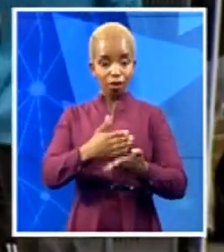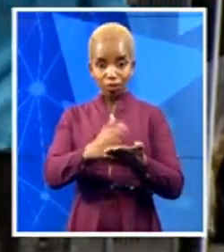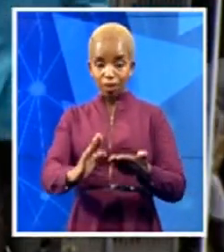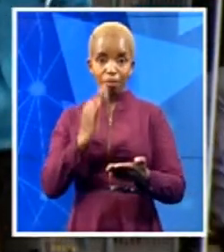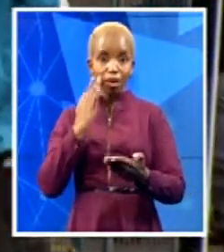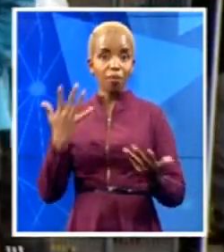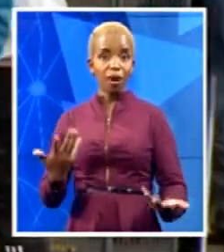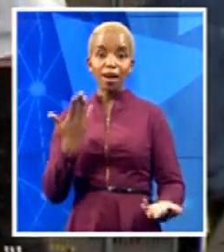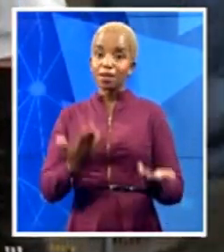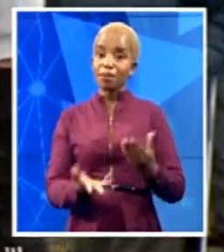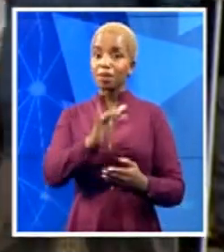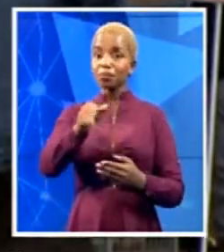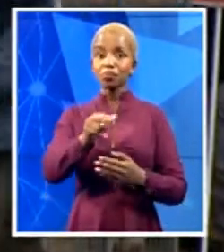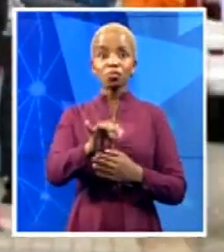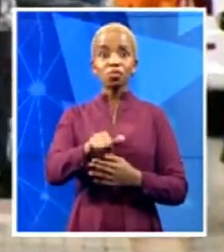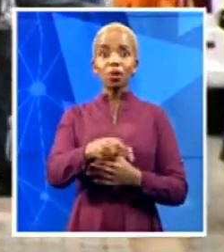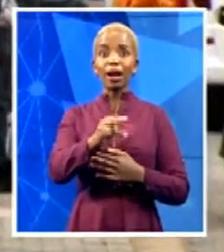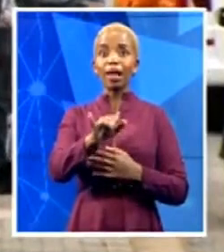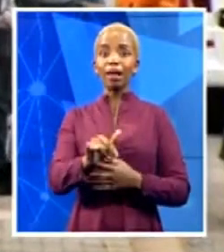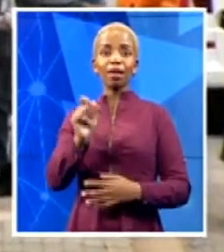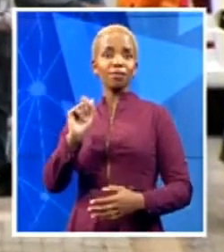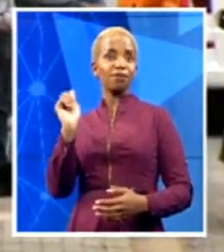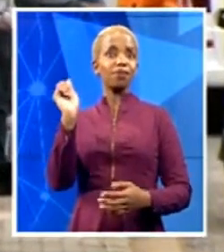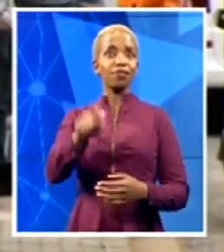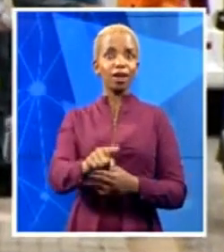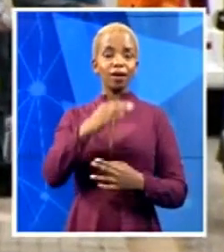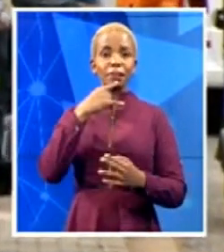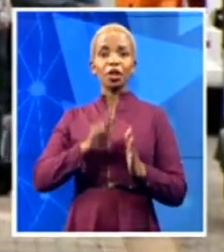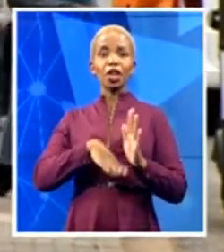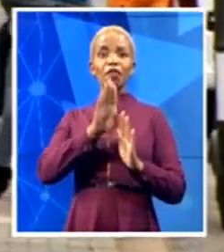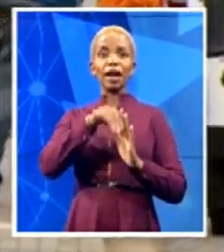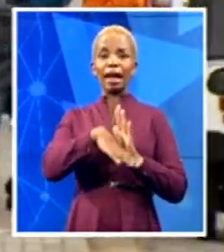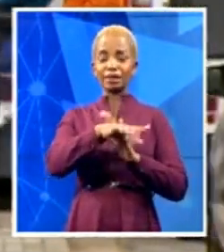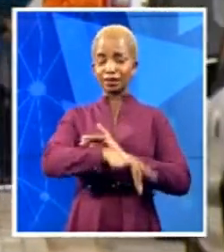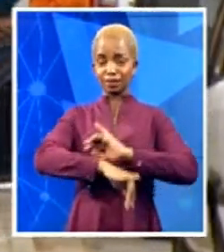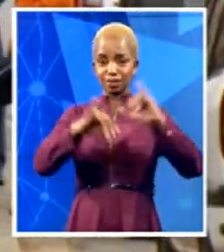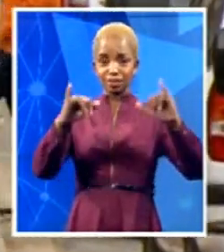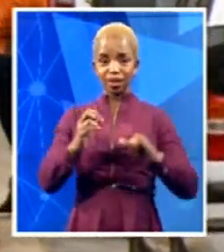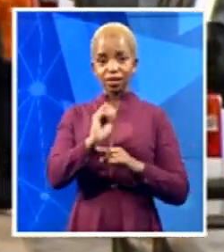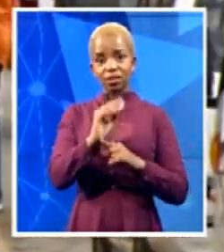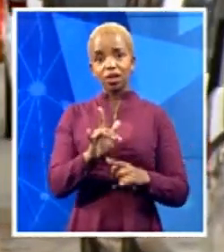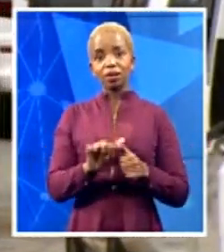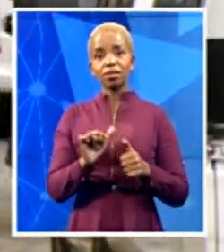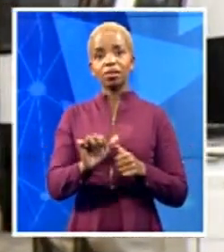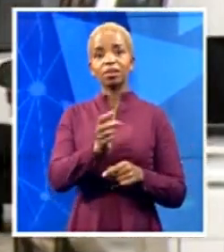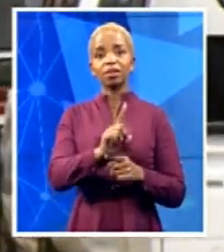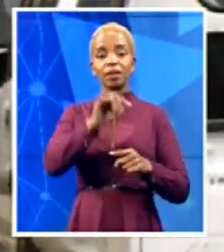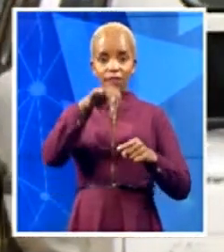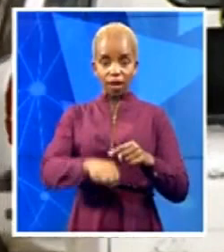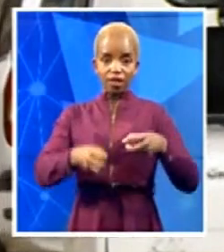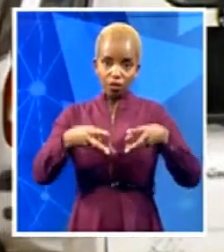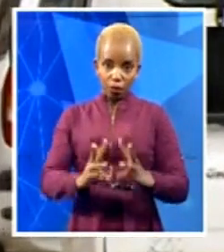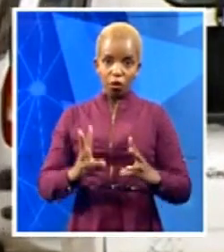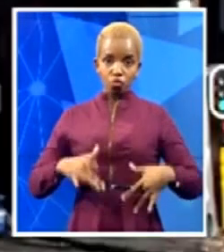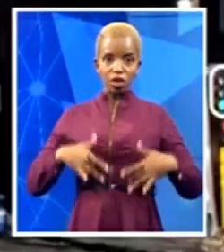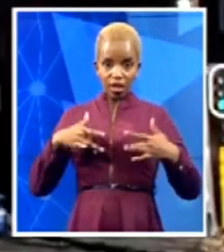infections comes up to understand what we're doing. So we need to find a way and means of living with the virus, making sure that we don't aggravate